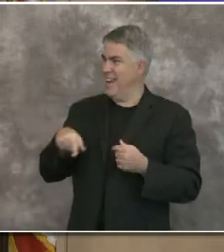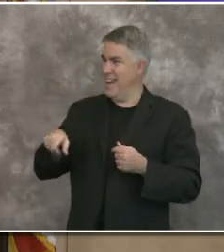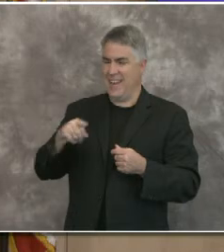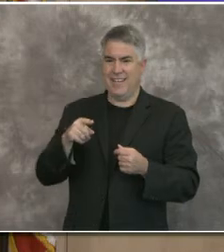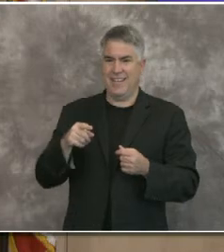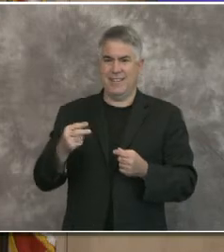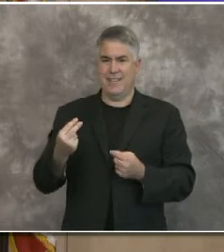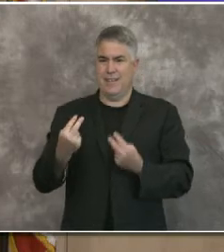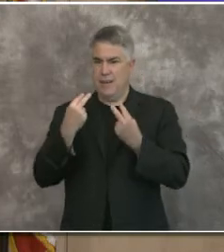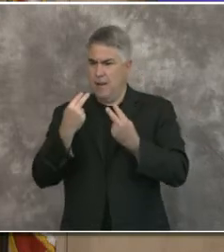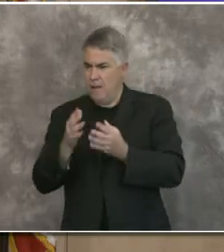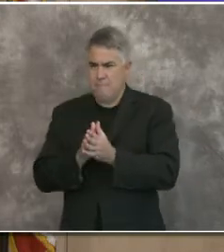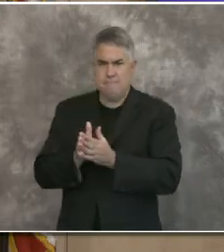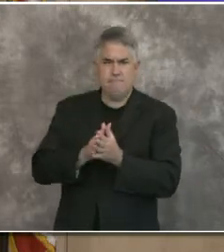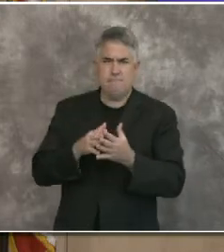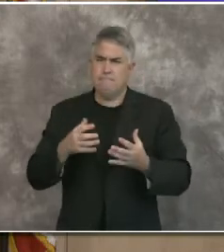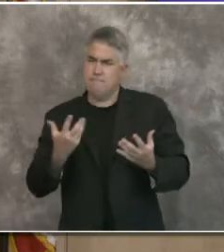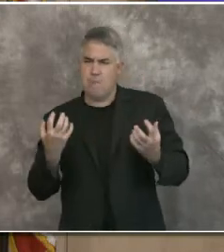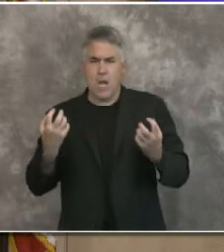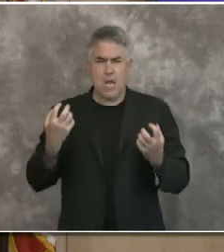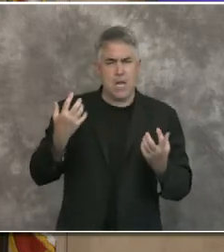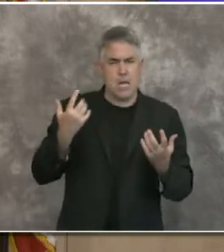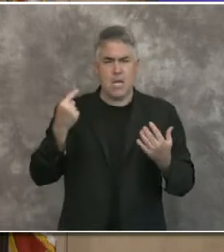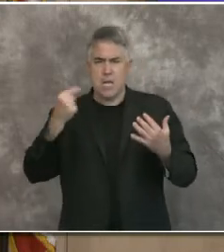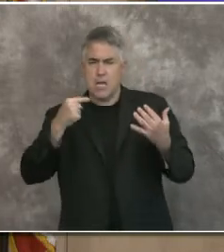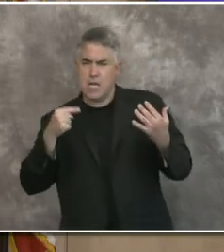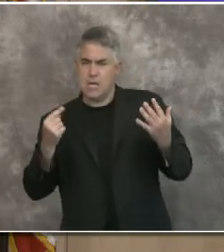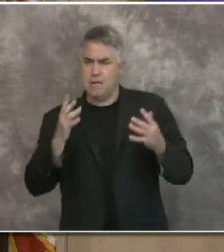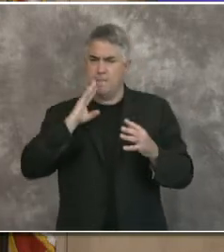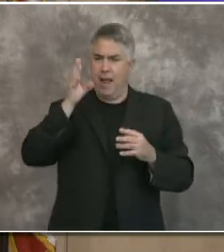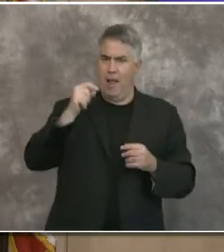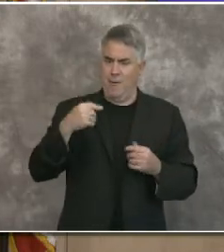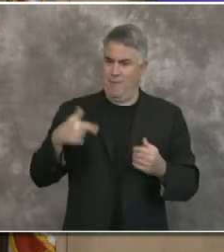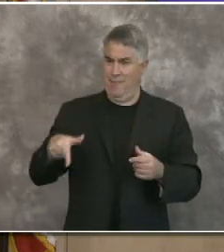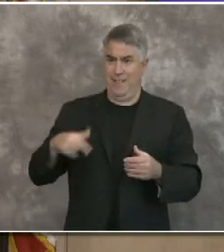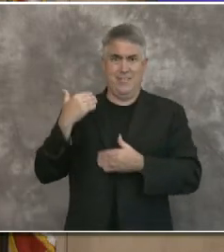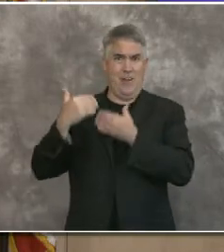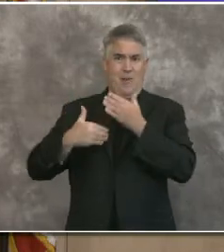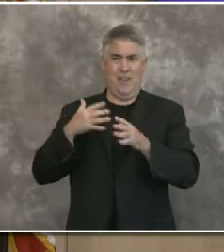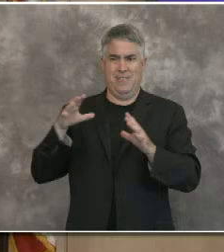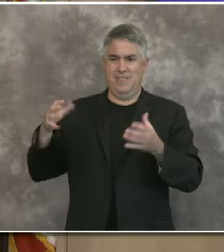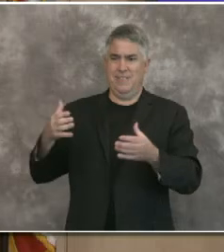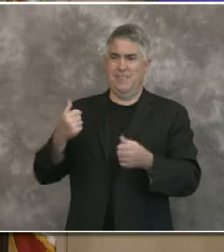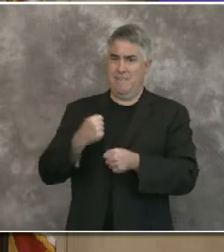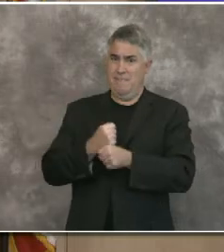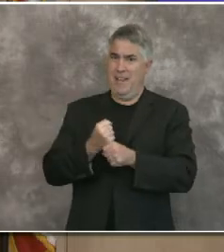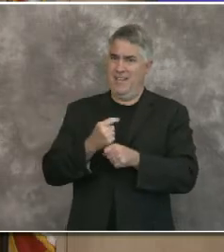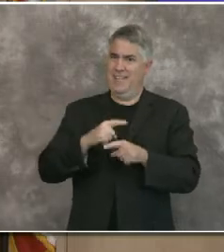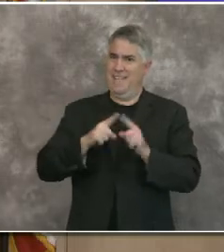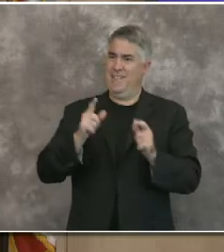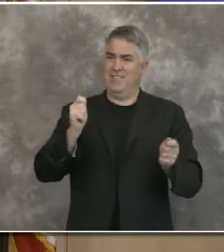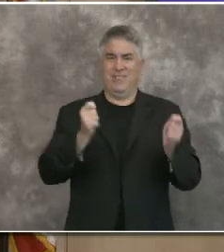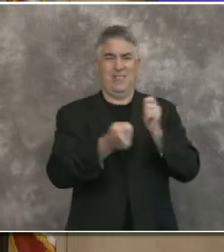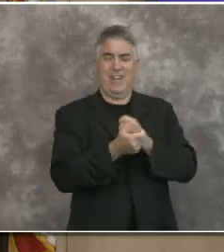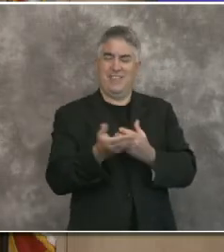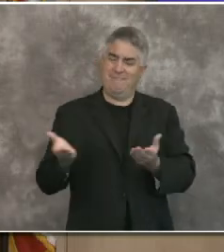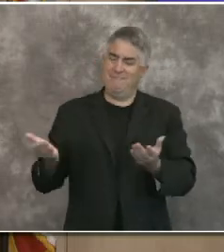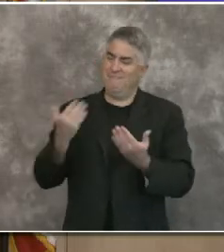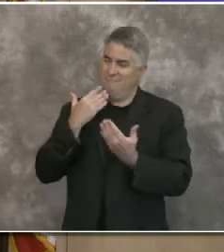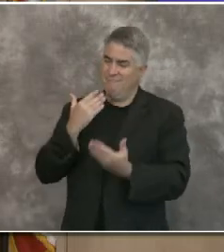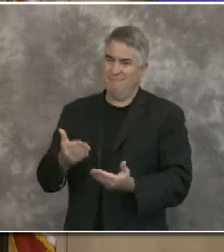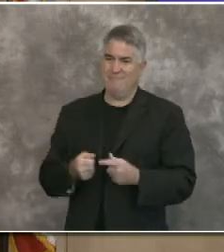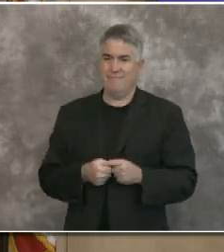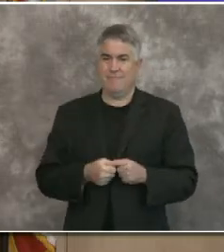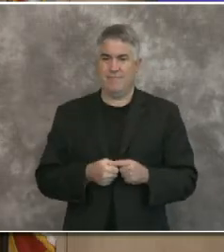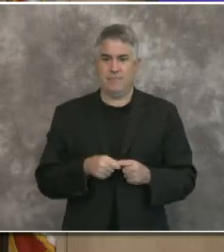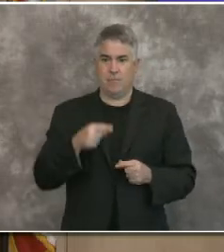passion. And this is the next generation. These are the people who are going to be making the change. And I saw a lot of that same